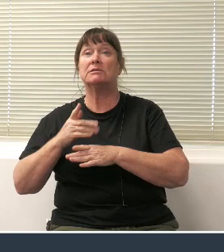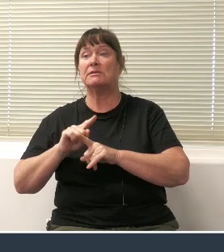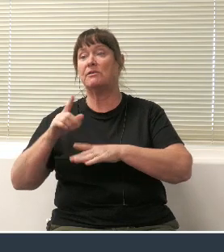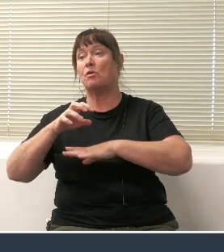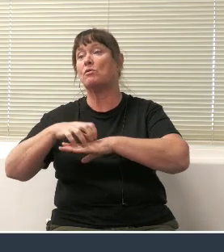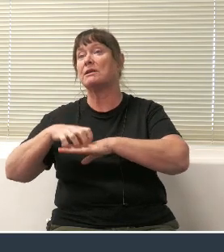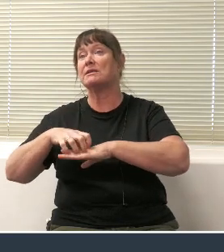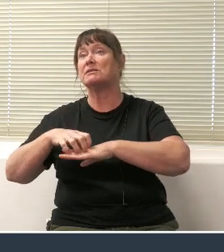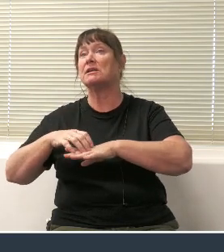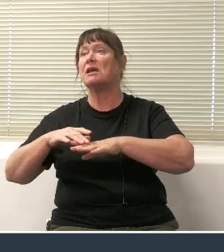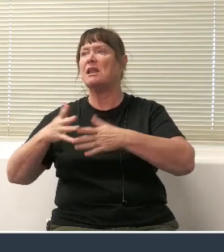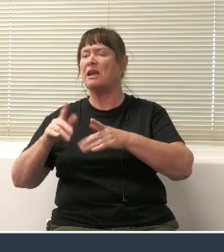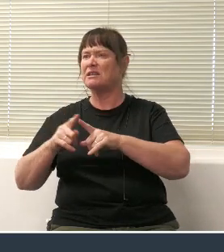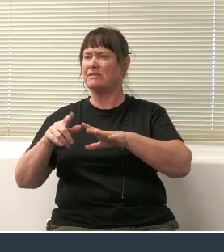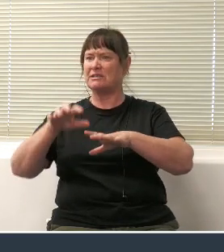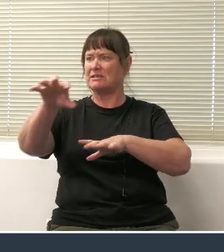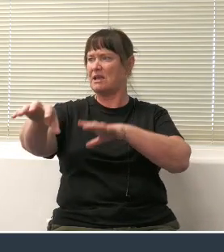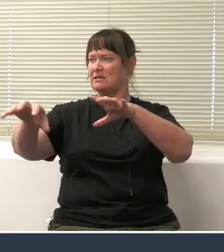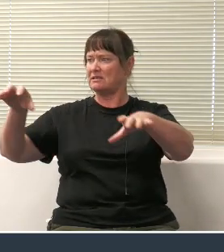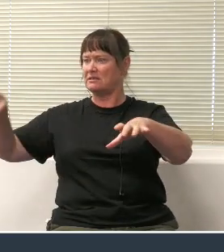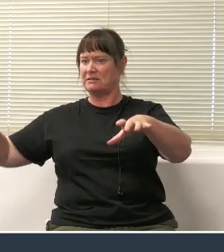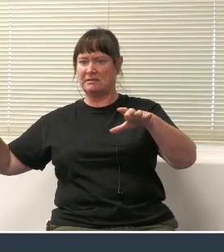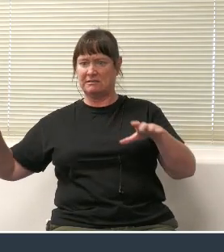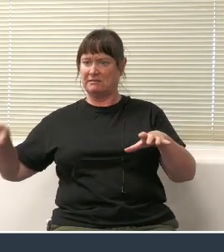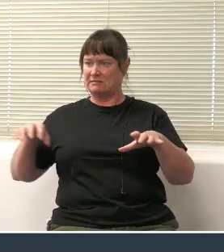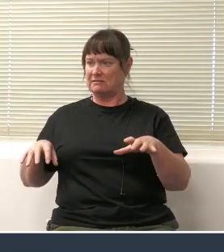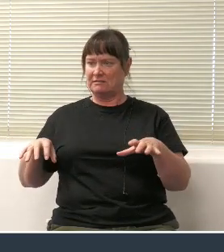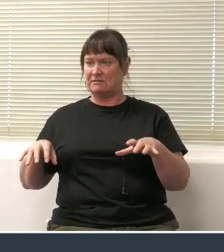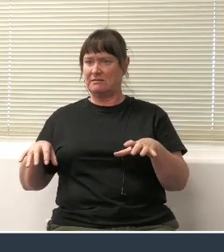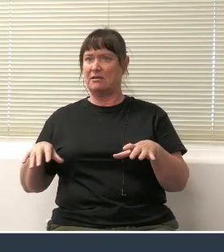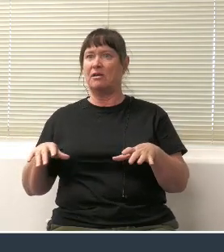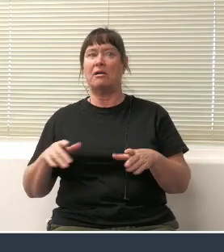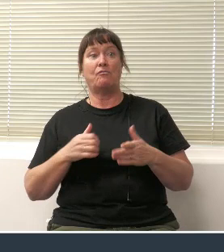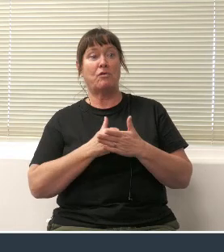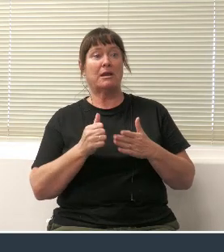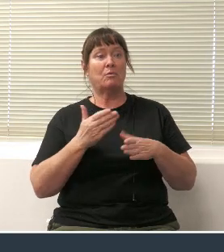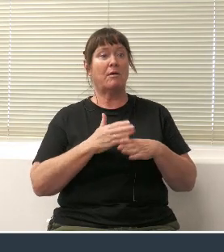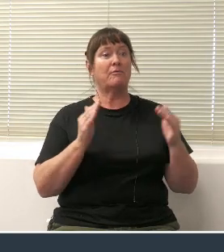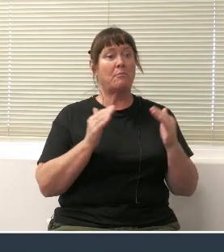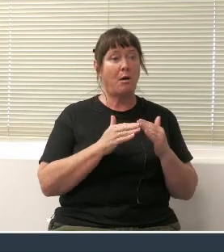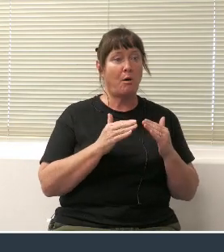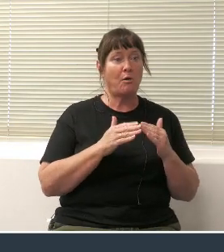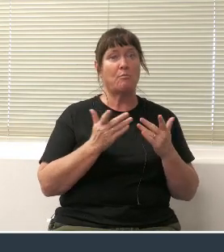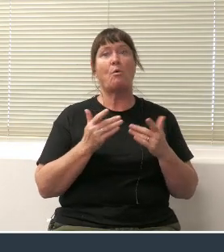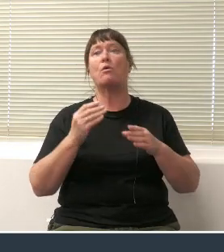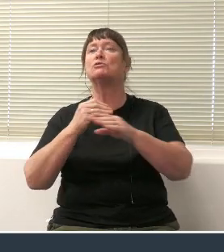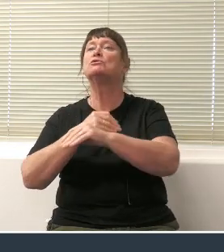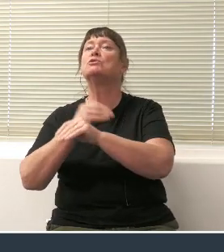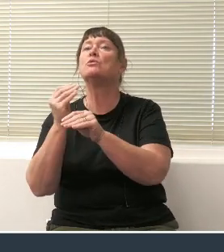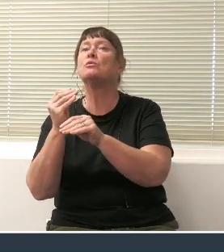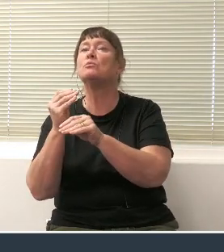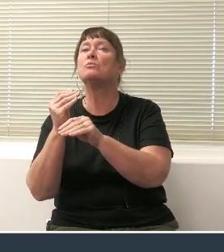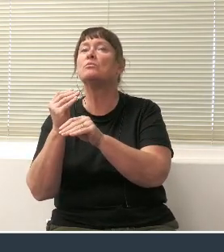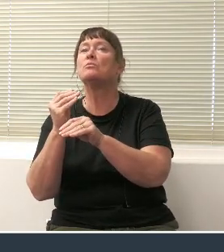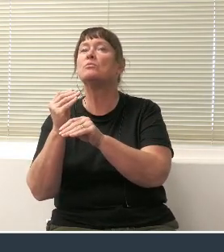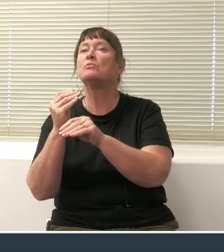that are spread across multiple places. I regularly work from home and commute by Zoom to